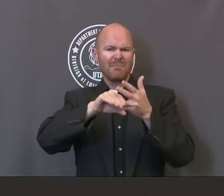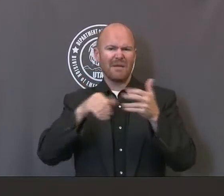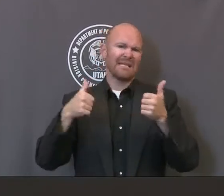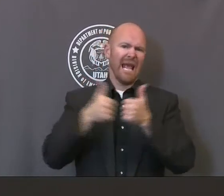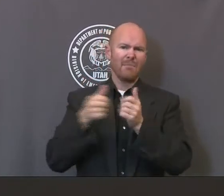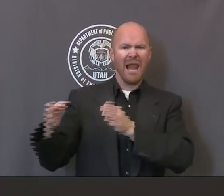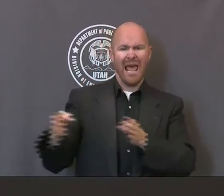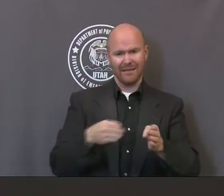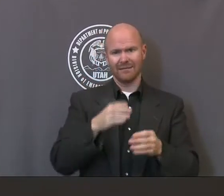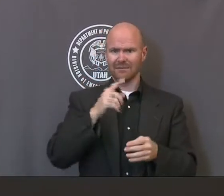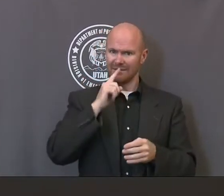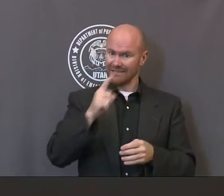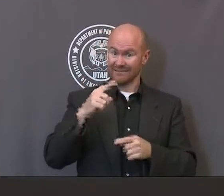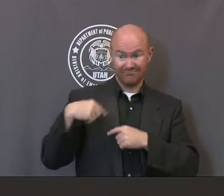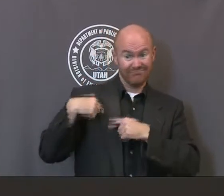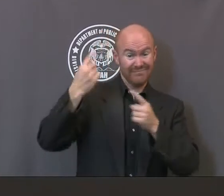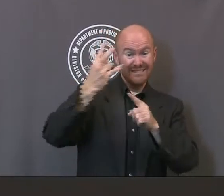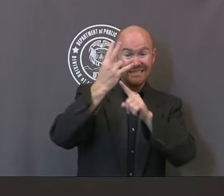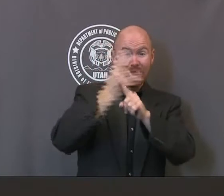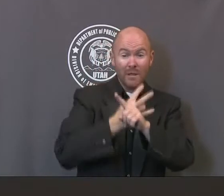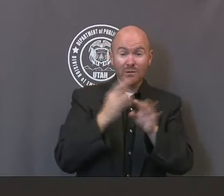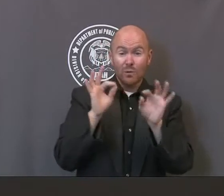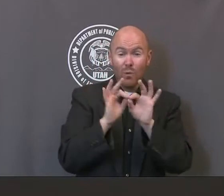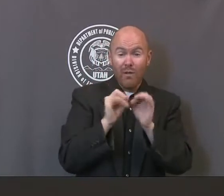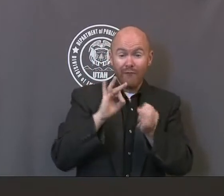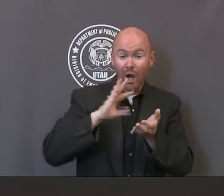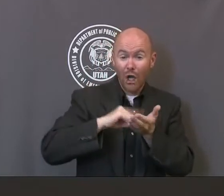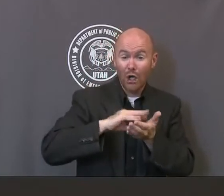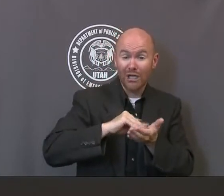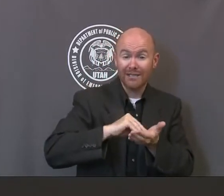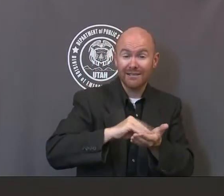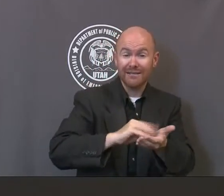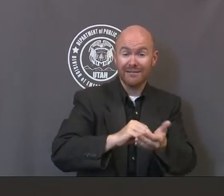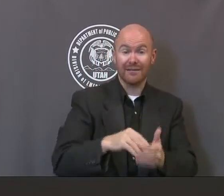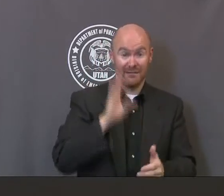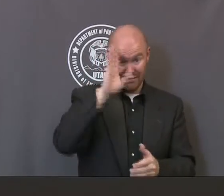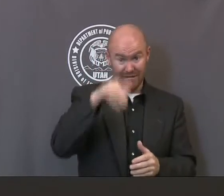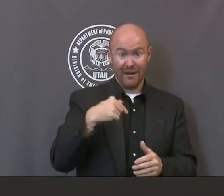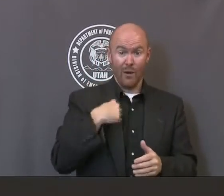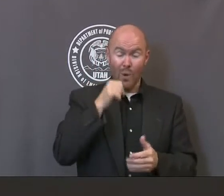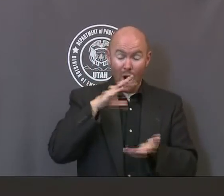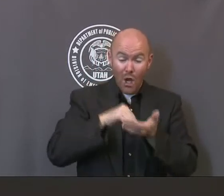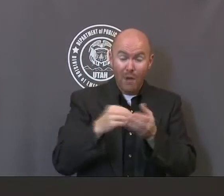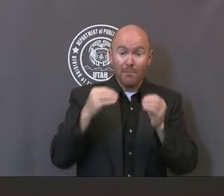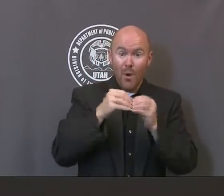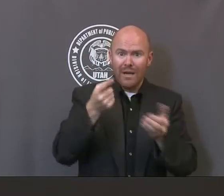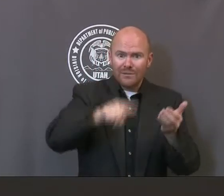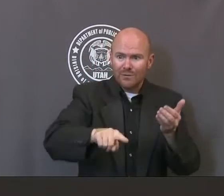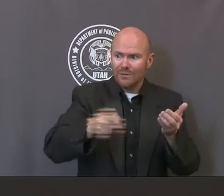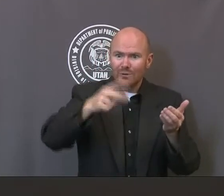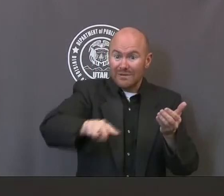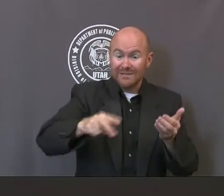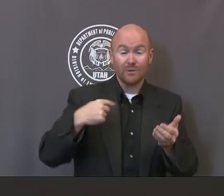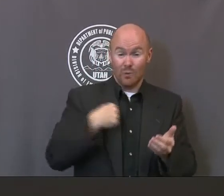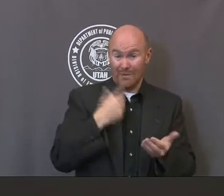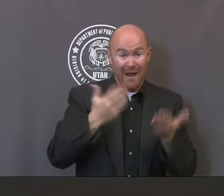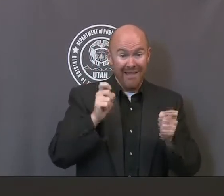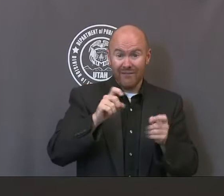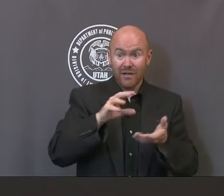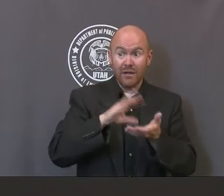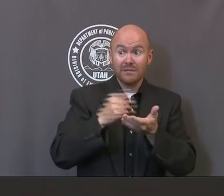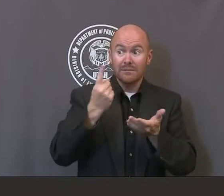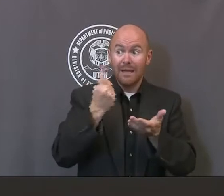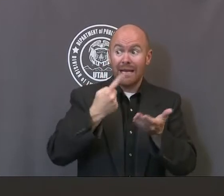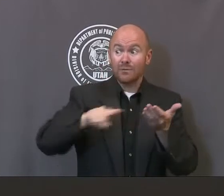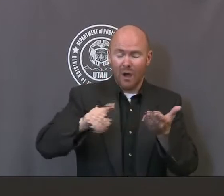way. I'm certain we will be learning more lessons in the coming days and weeks, and we will adapt as is necessary. I